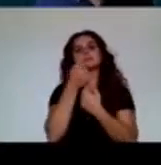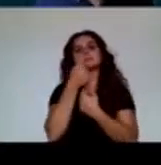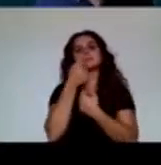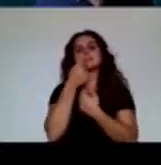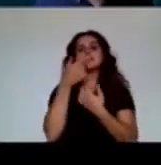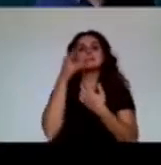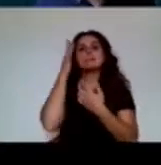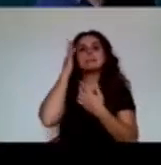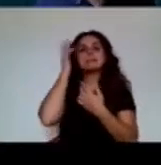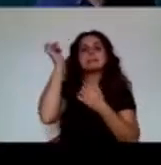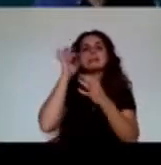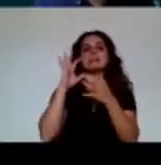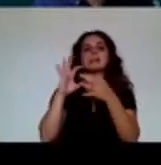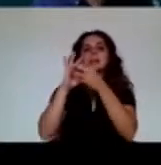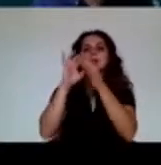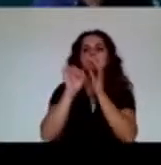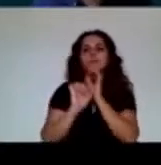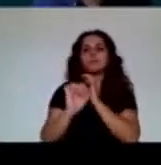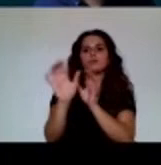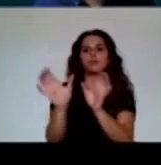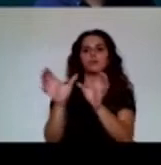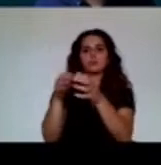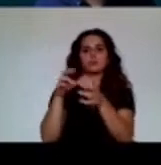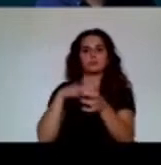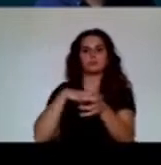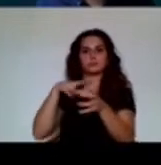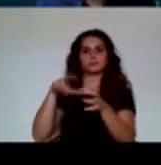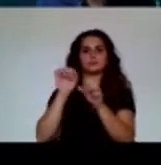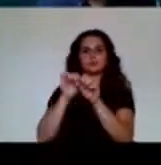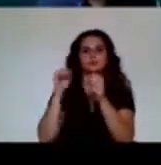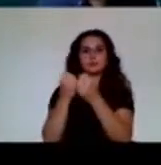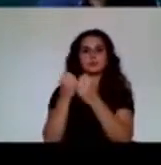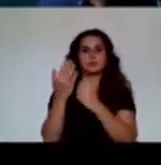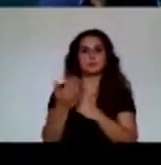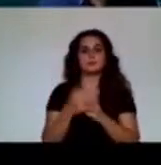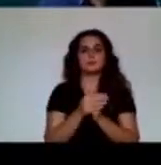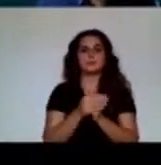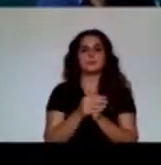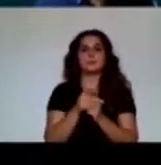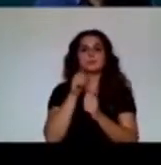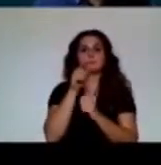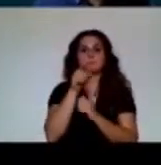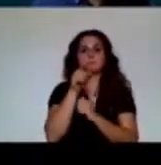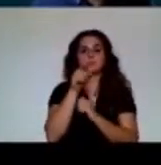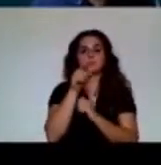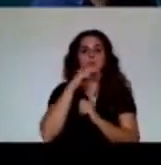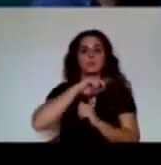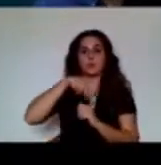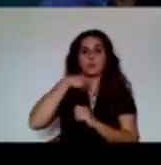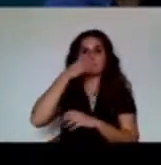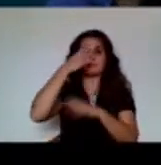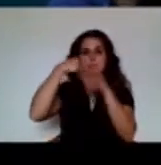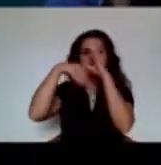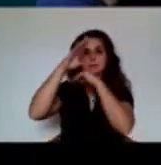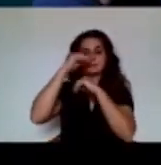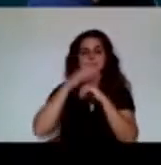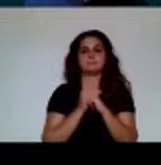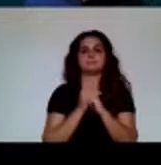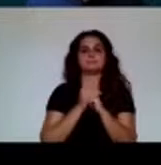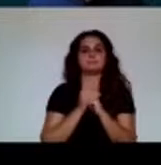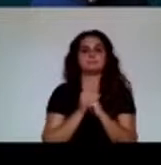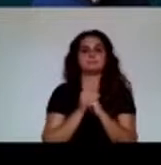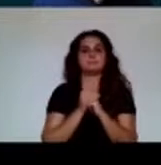of these 3 groups in the Portuguese society. And so this is what we learned. So